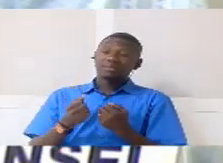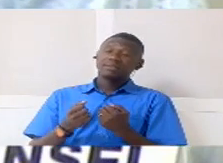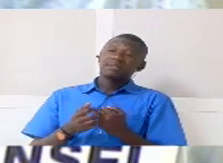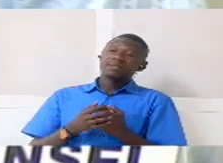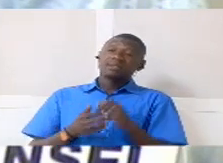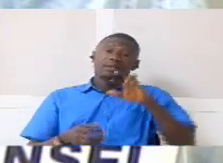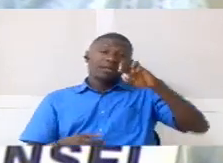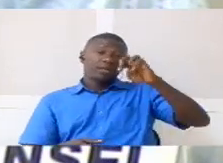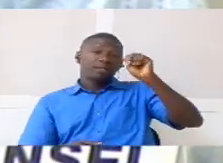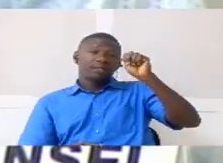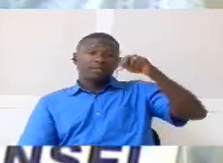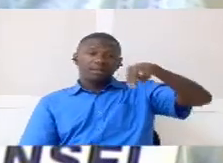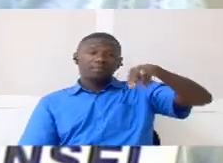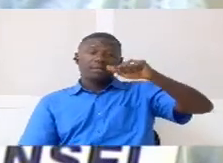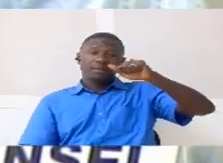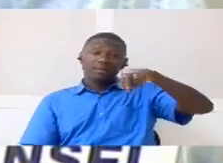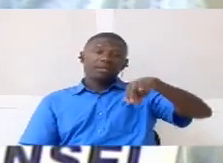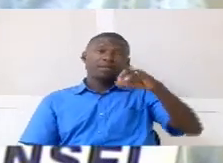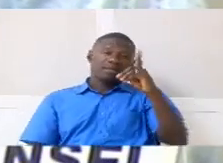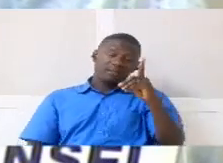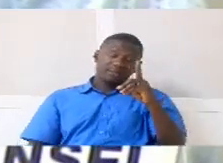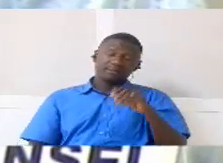security wing,